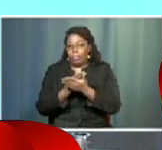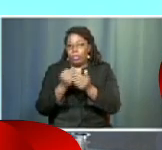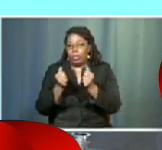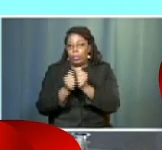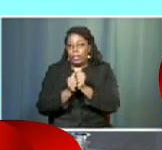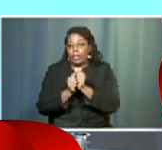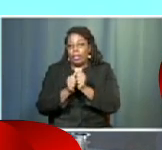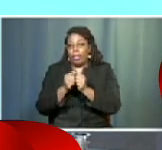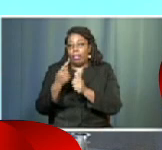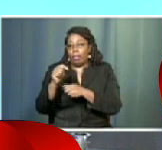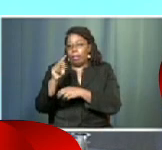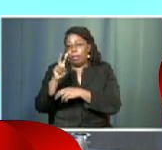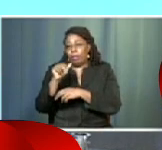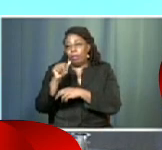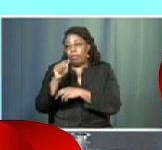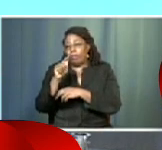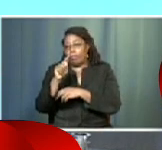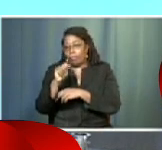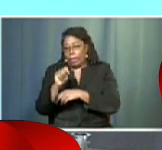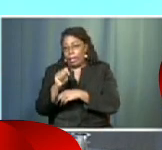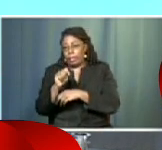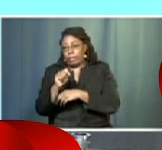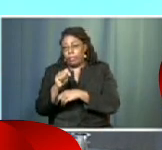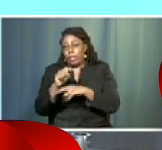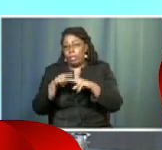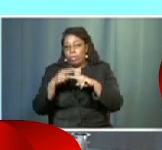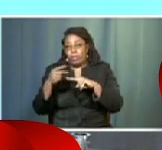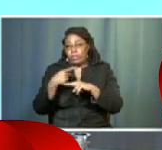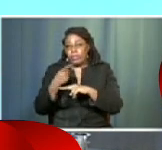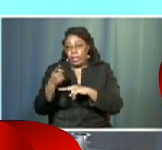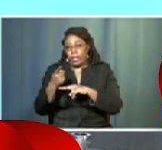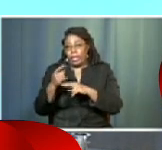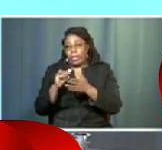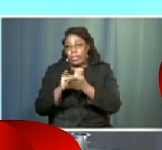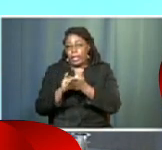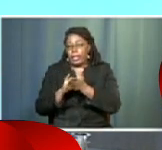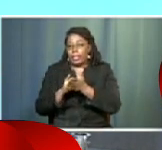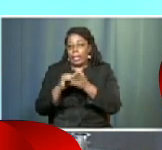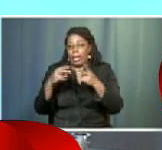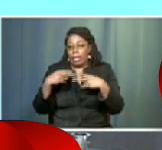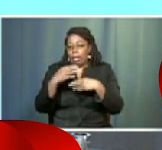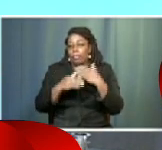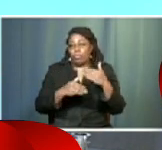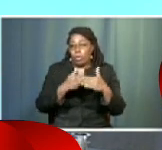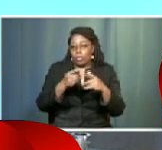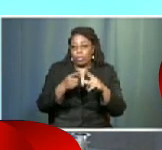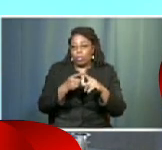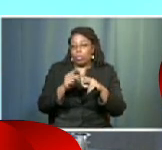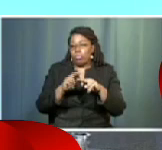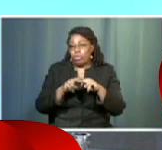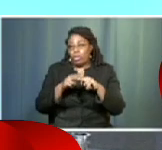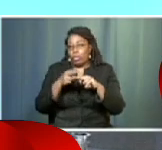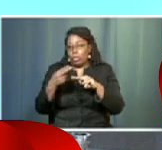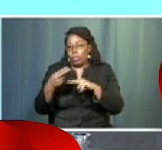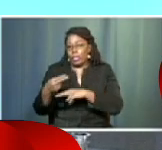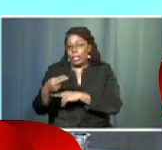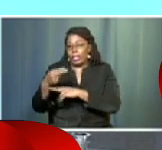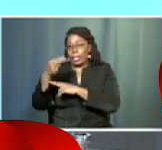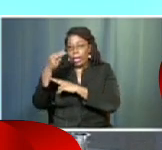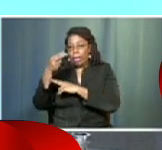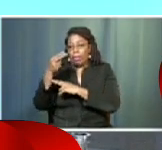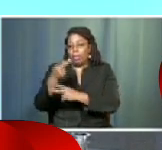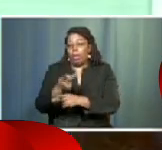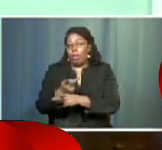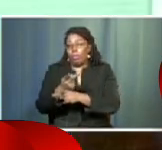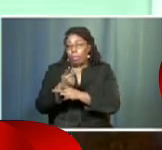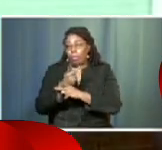added tax amendment number 2, noting that among other things, it begins the process of reducing the high level of